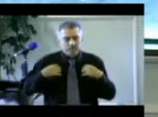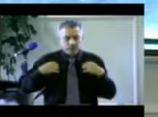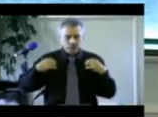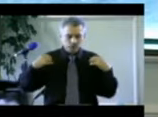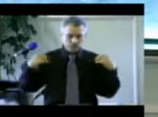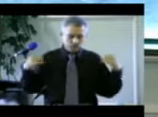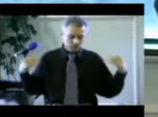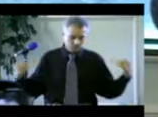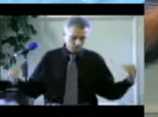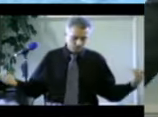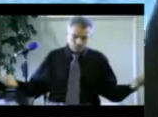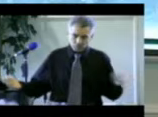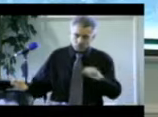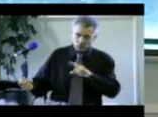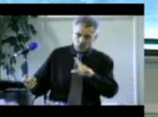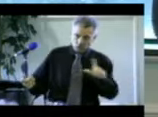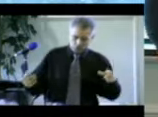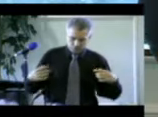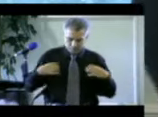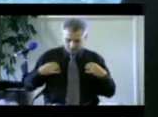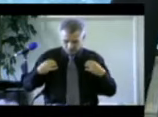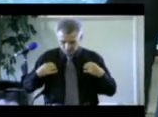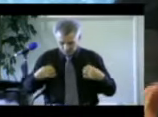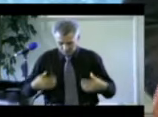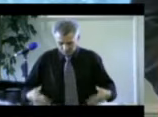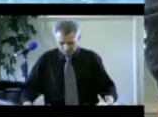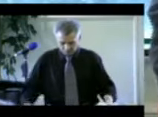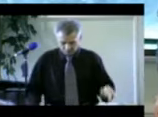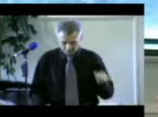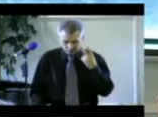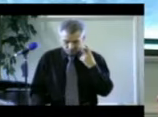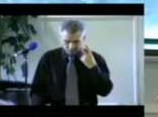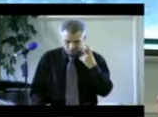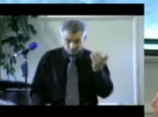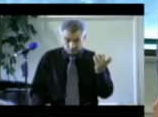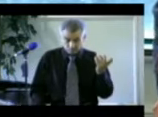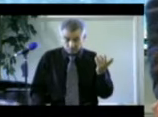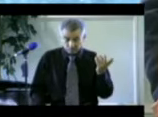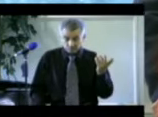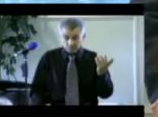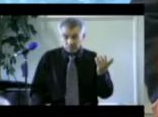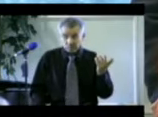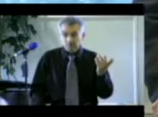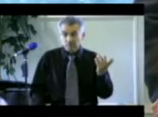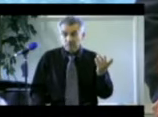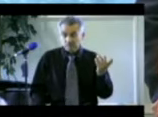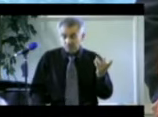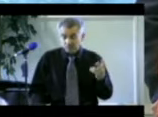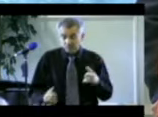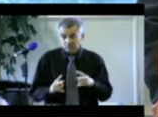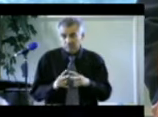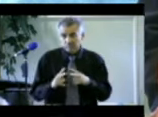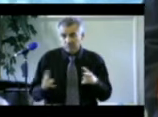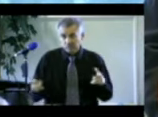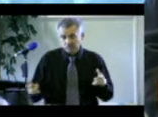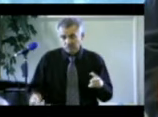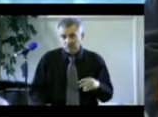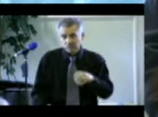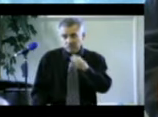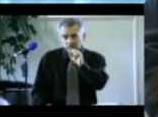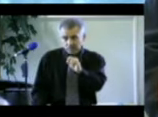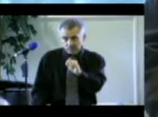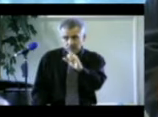off all of my armor, you would see that I am very scarred, and I know you are